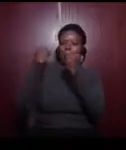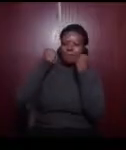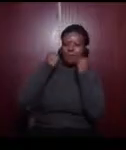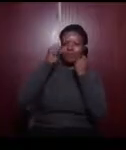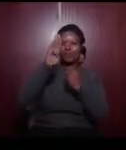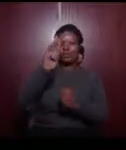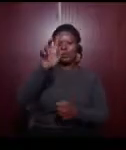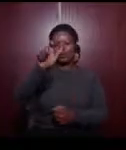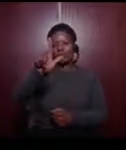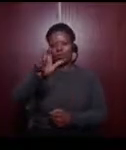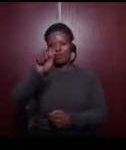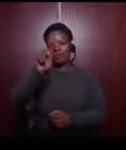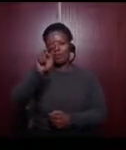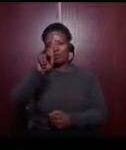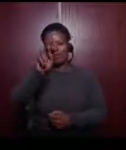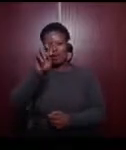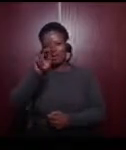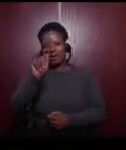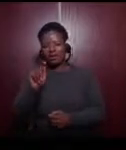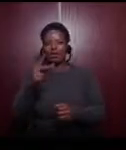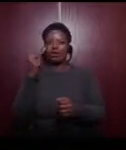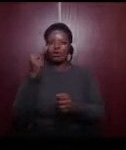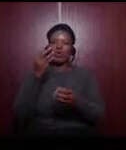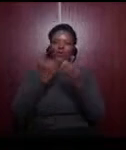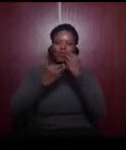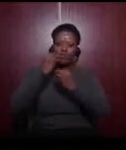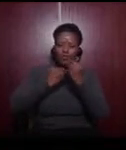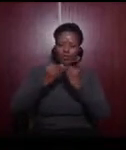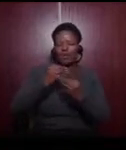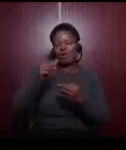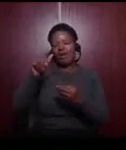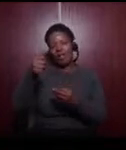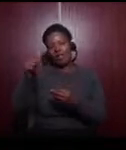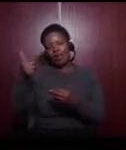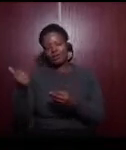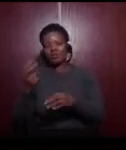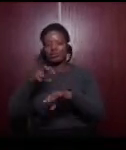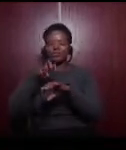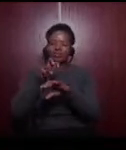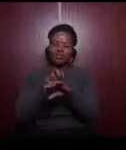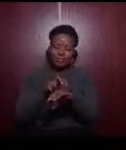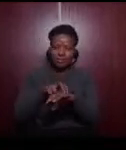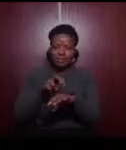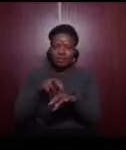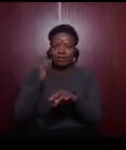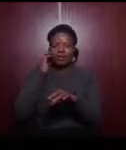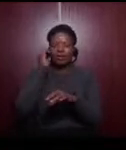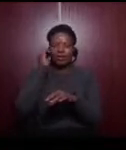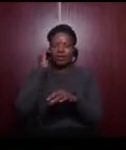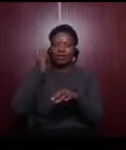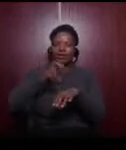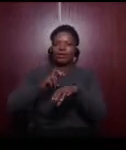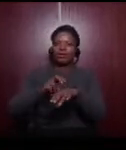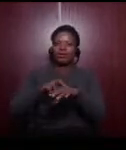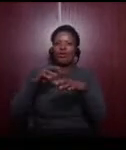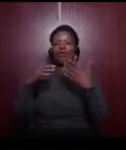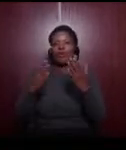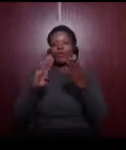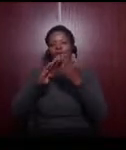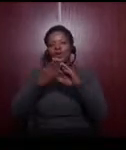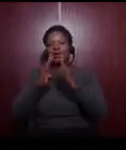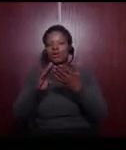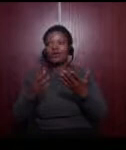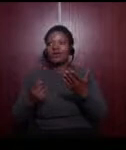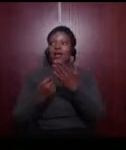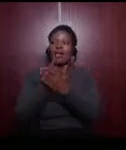food, and all other issues that people might need, people who are displaced, maybe in a community hall when floods happened